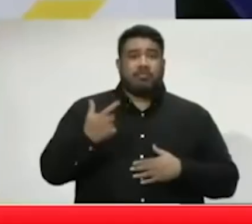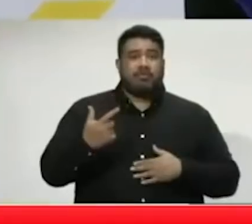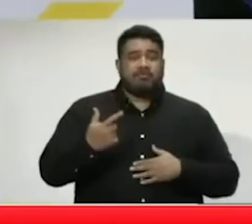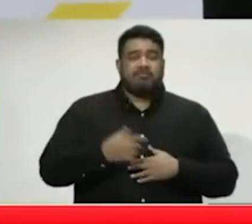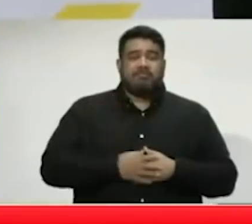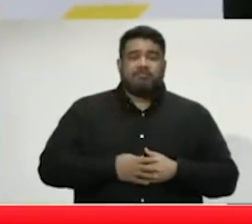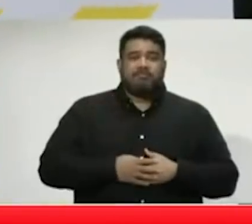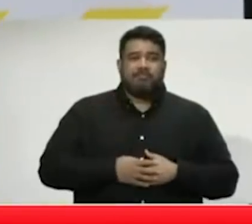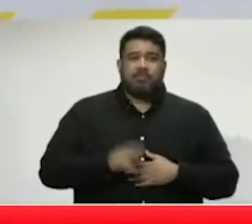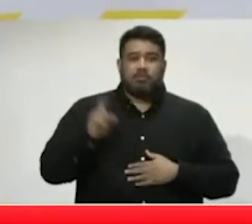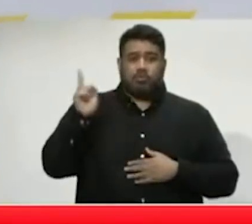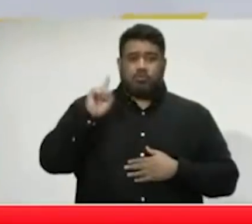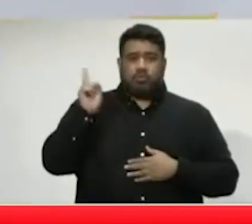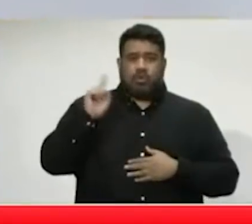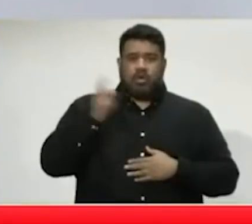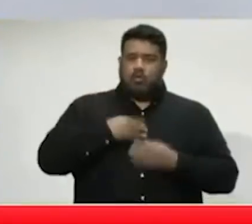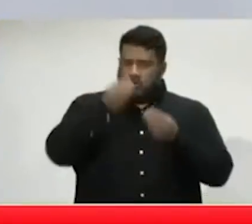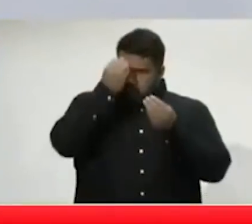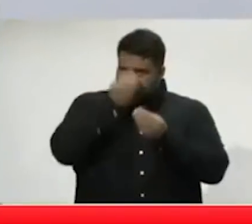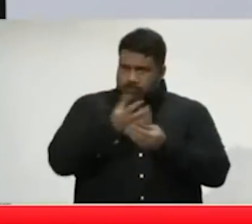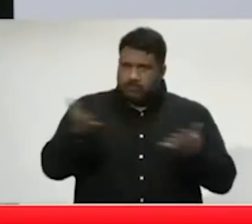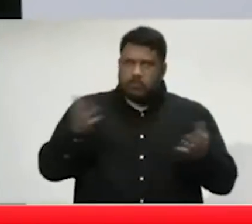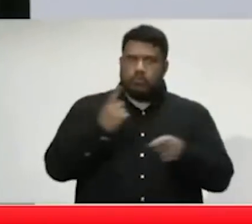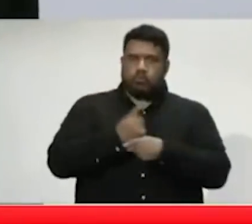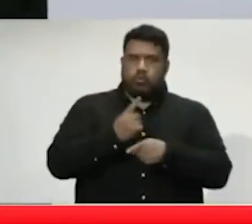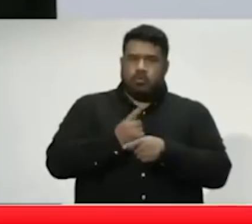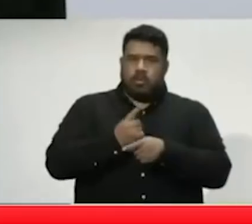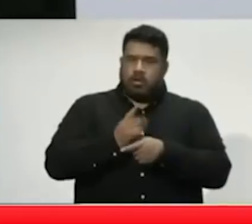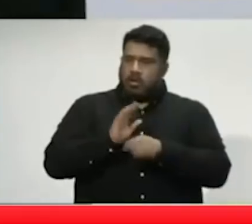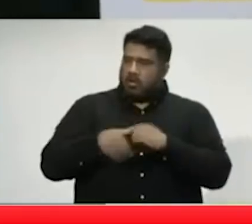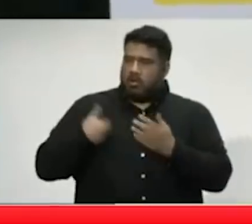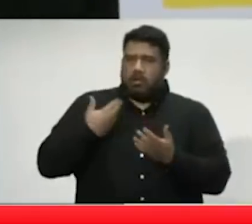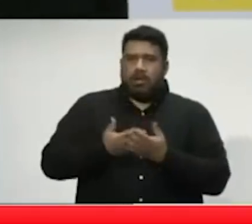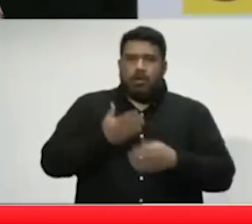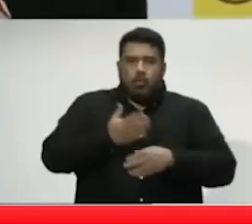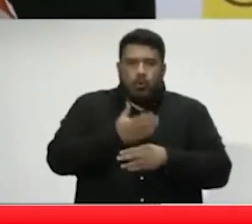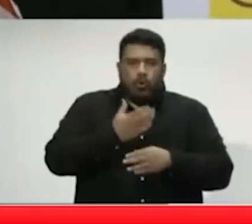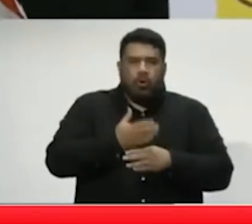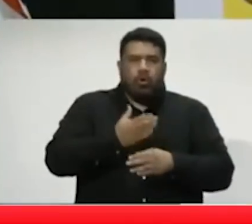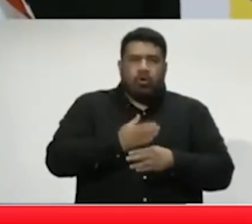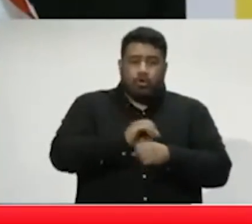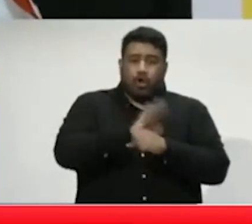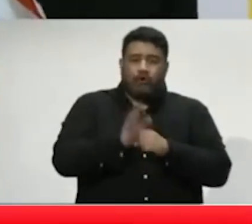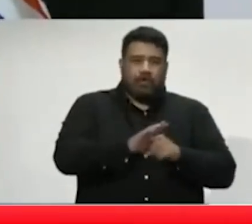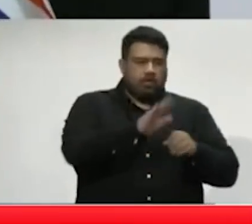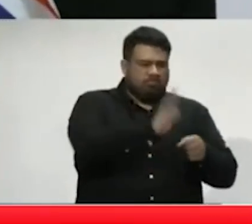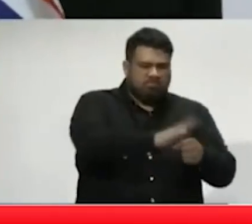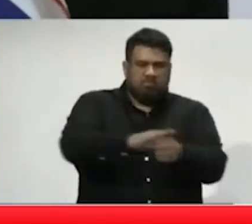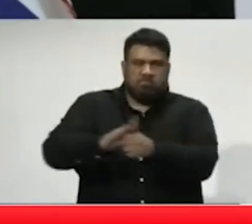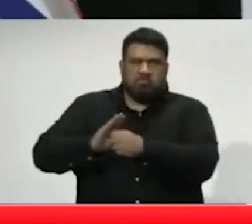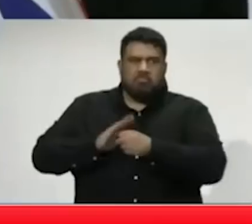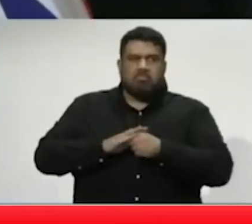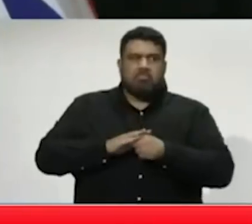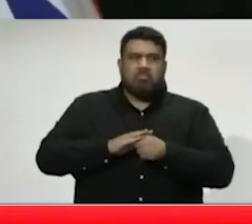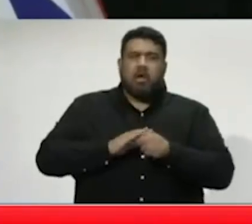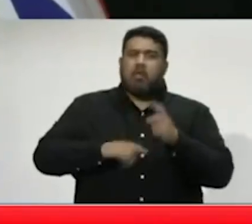an update on progress towards our goal of stamping out COVID-19 and moving as fast but also